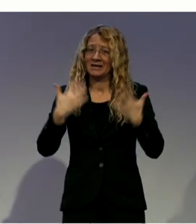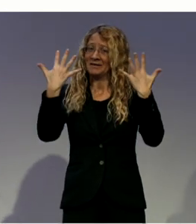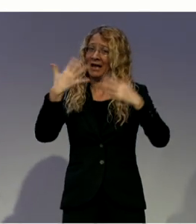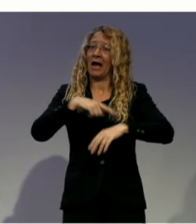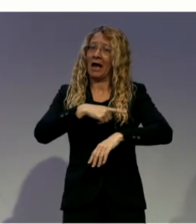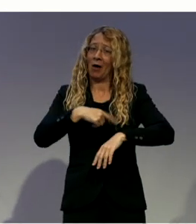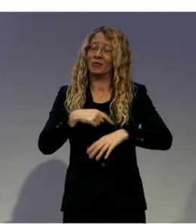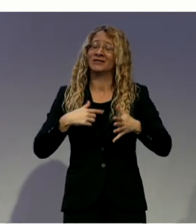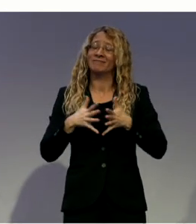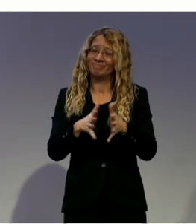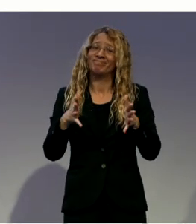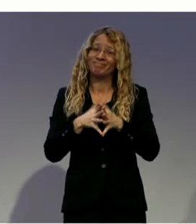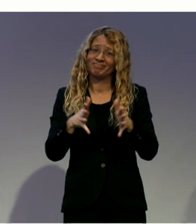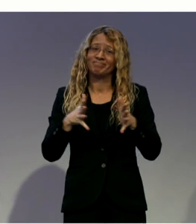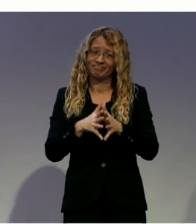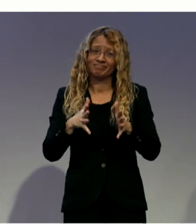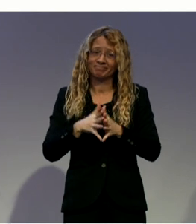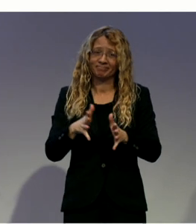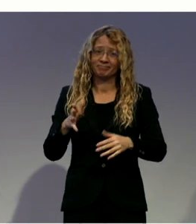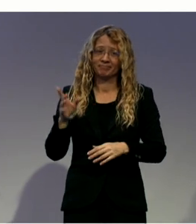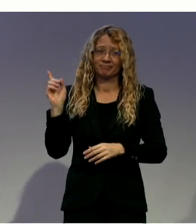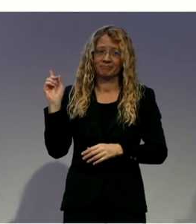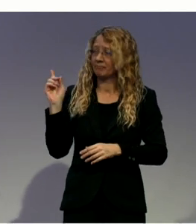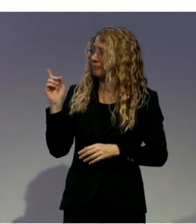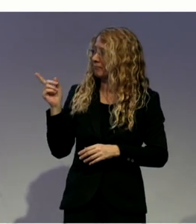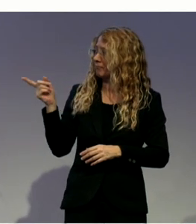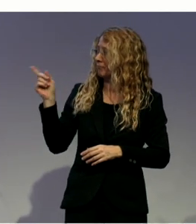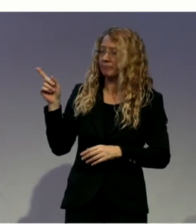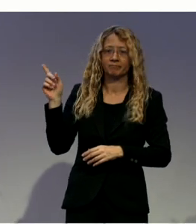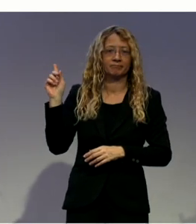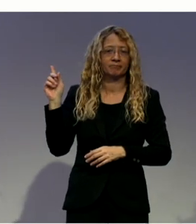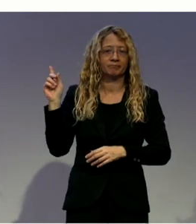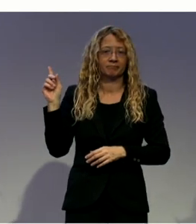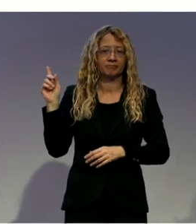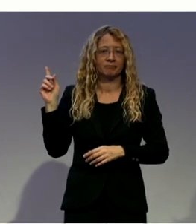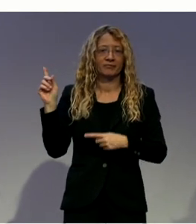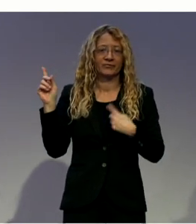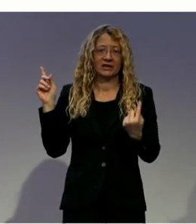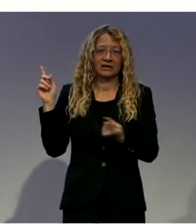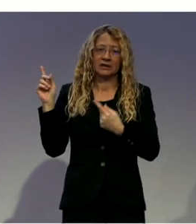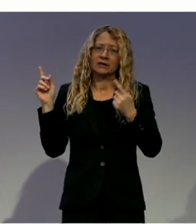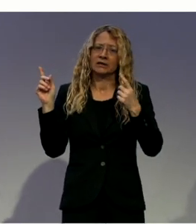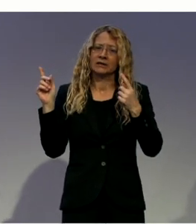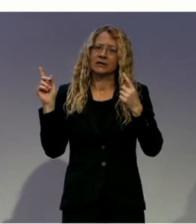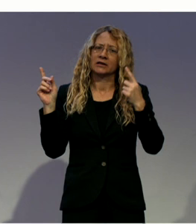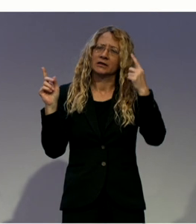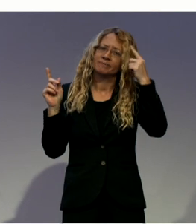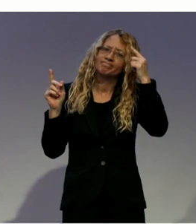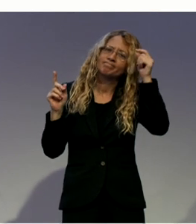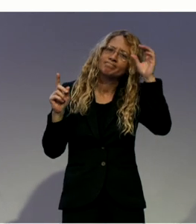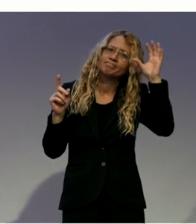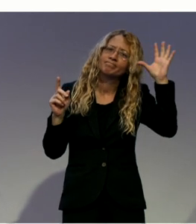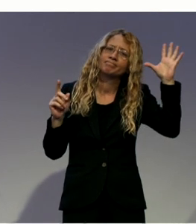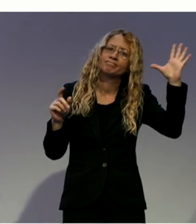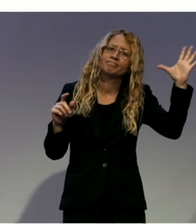please, excuse me, our long-term plan, the last one for 10 years, we are dreaming with Alhassan Services Hub. It's one